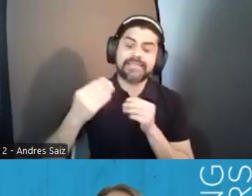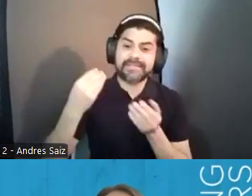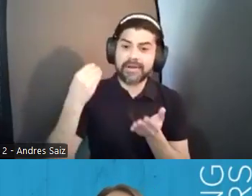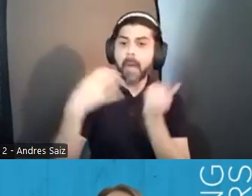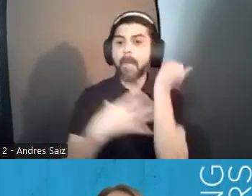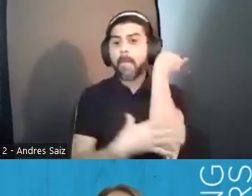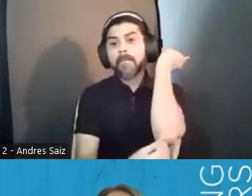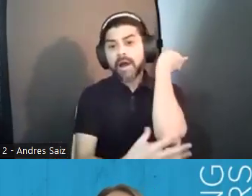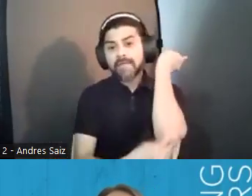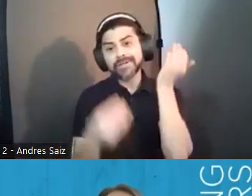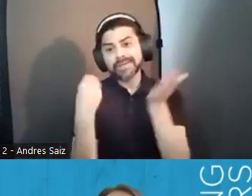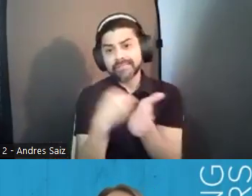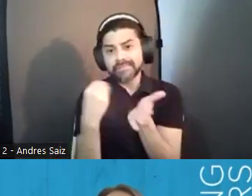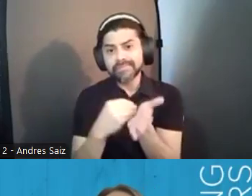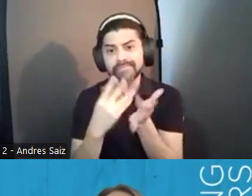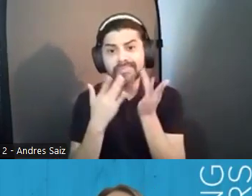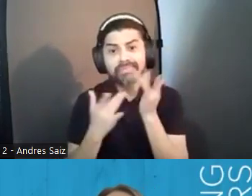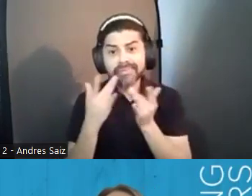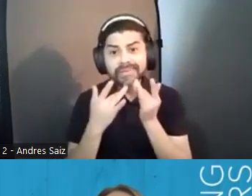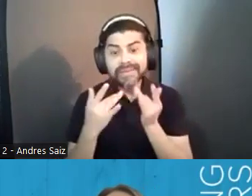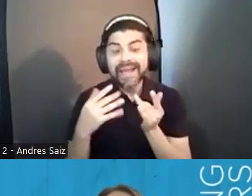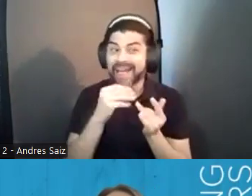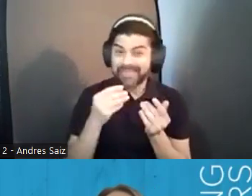over the last 5 years of the MPA.